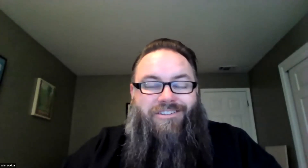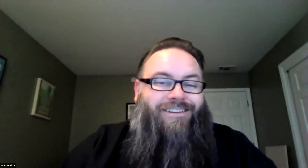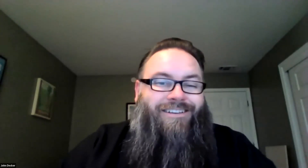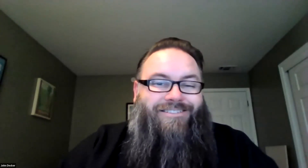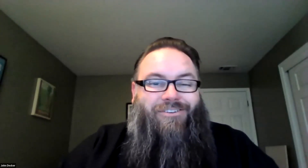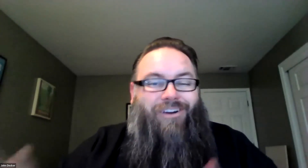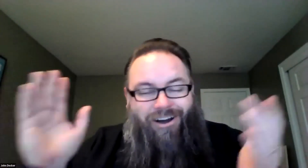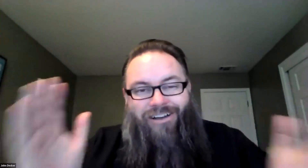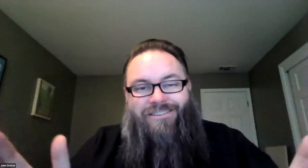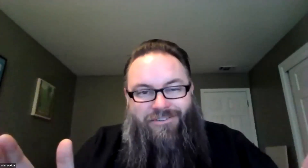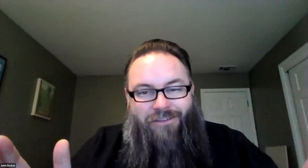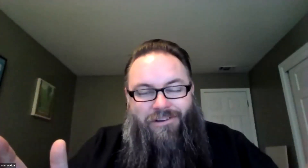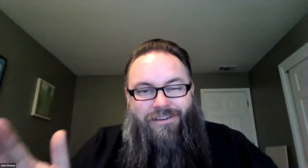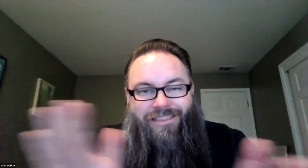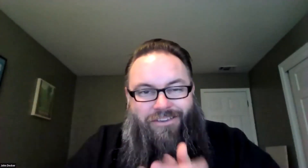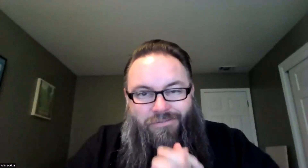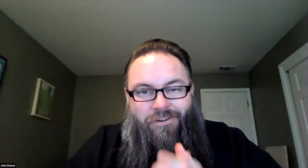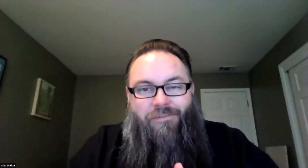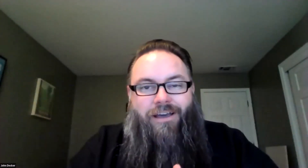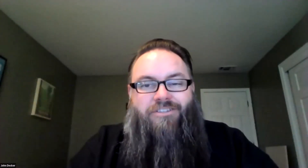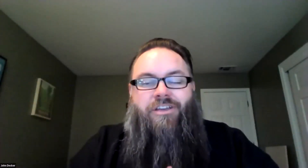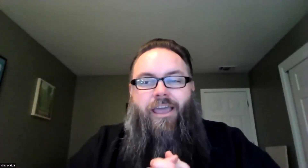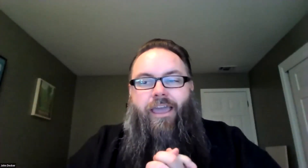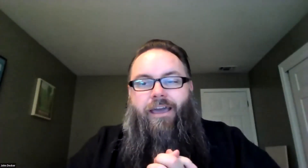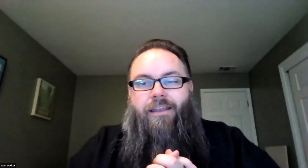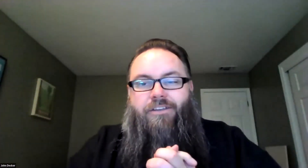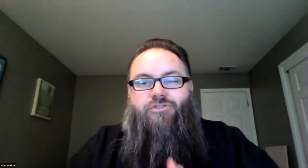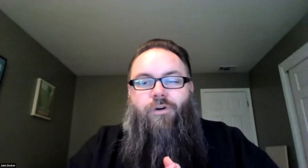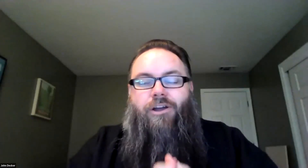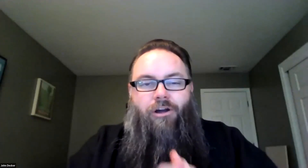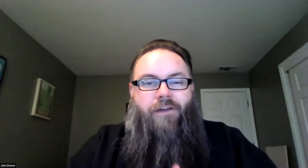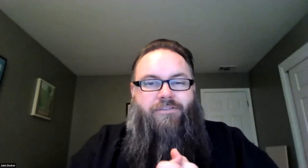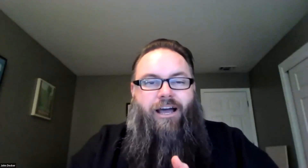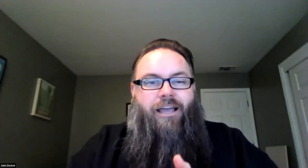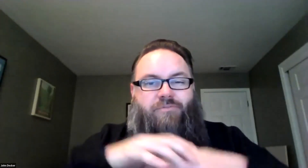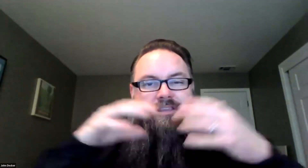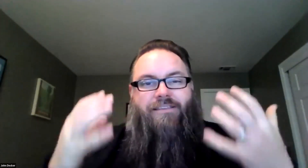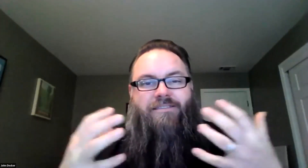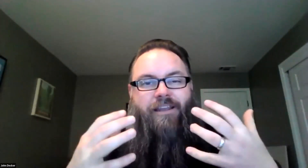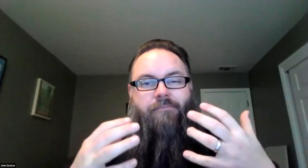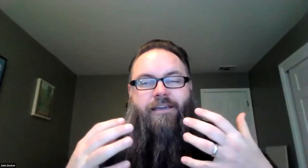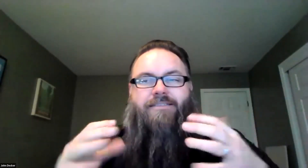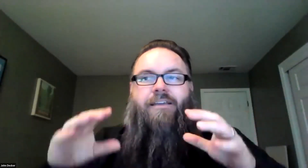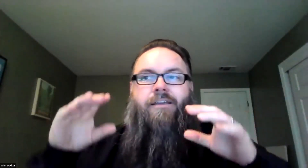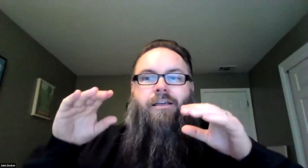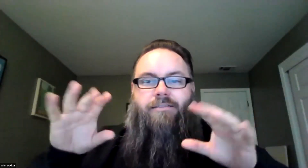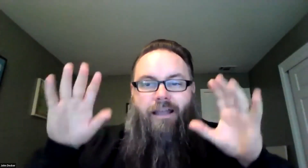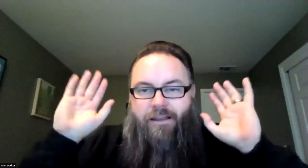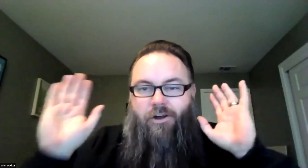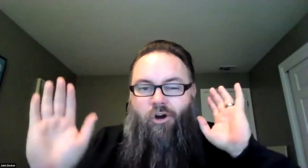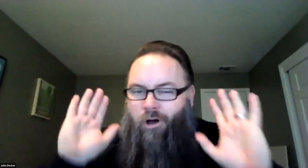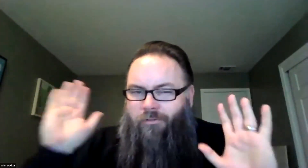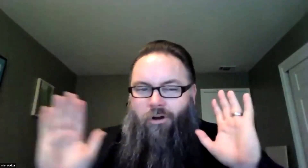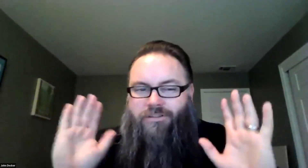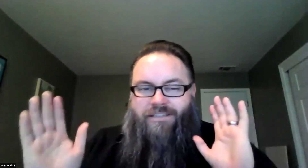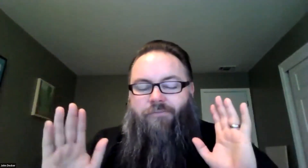that information. So awesome job, Rima. Thank you very much. And I do want to carve out times within this meeting because, and